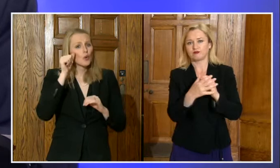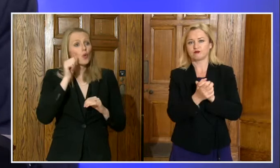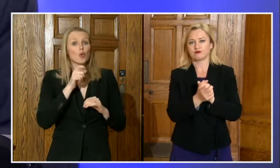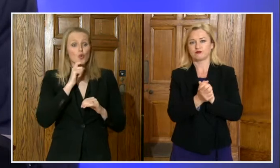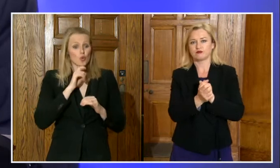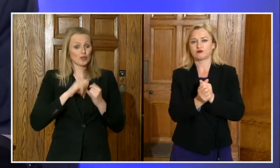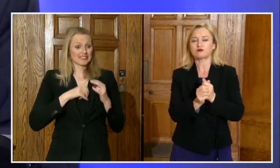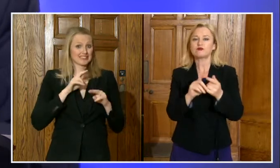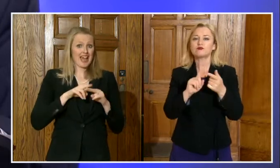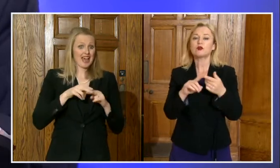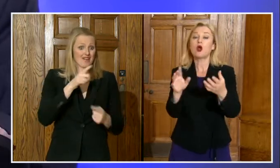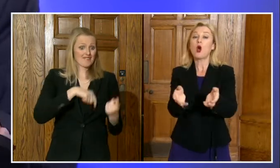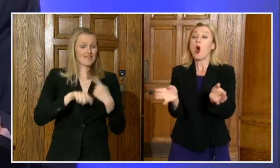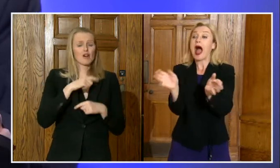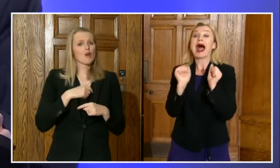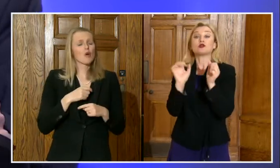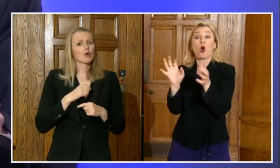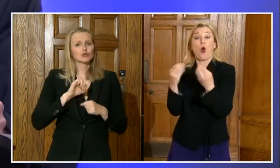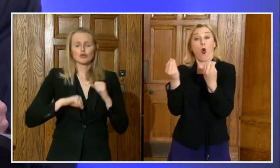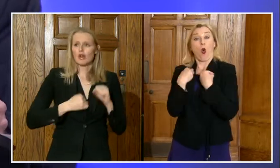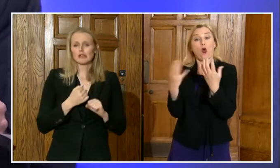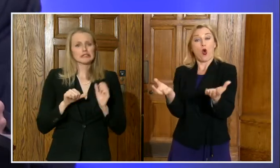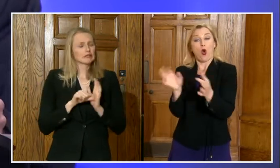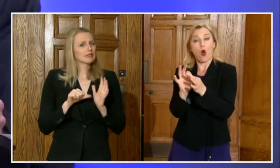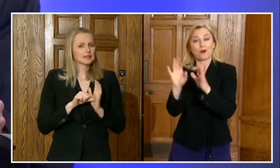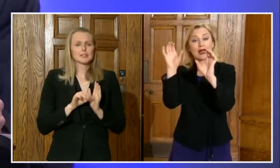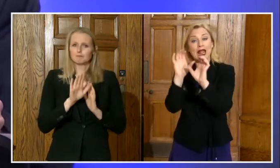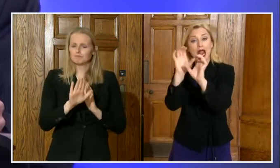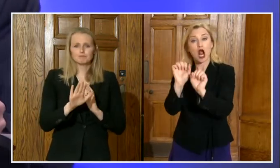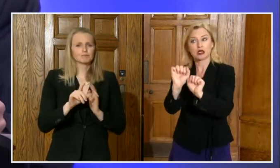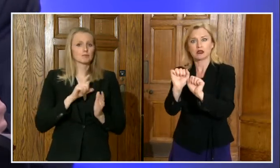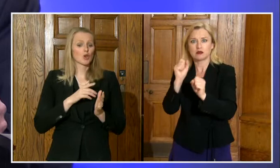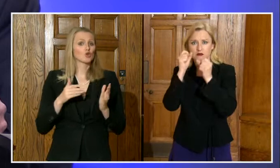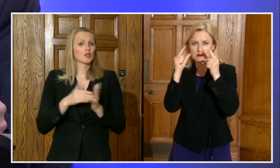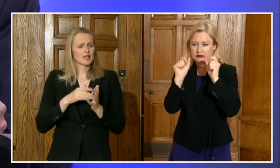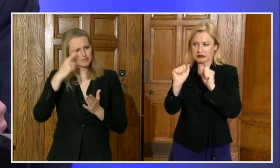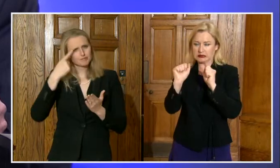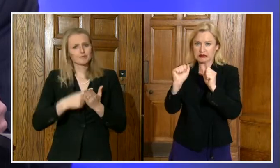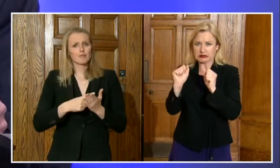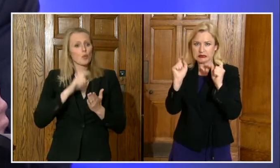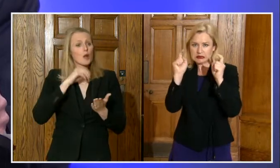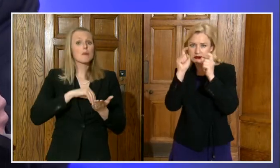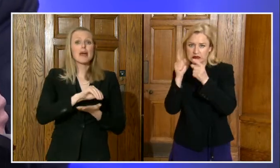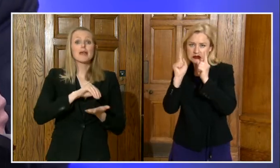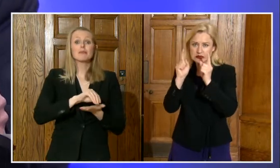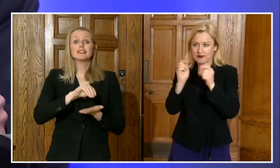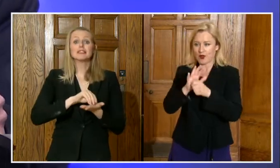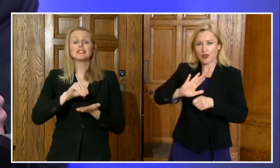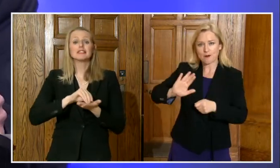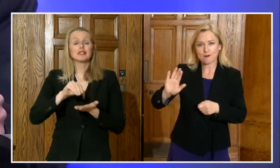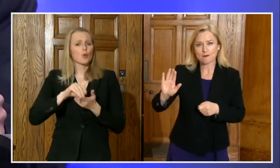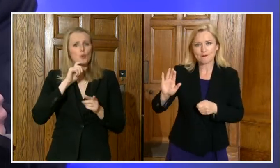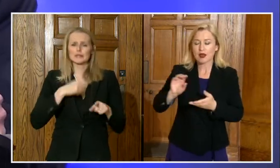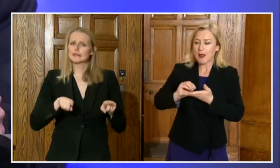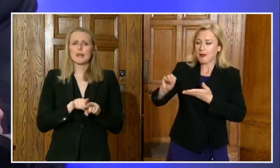care sector at this time. That is why today I am announcing that payments to domiciliary care providers will remain the same